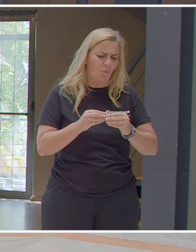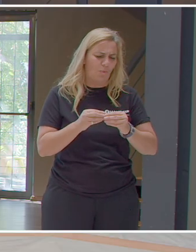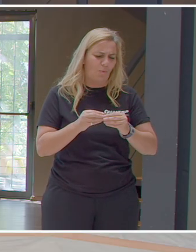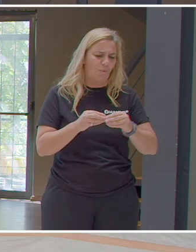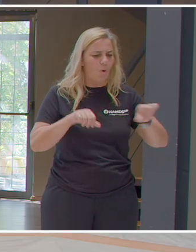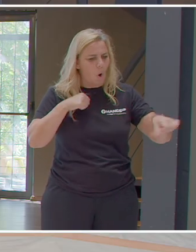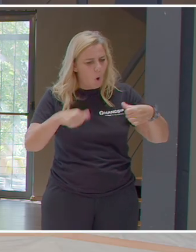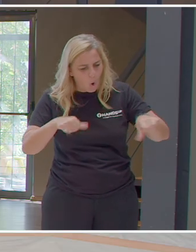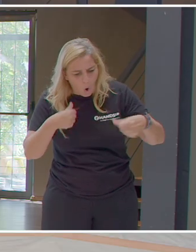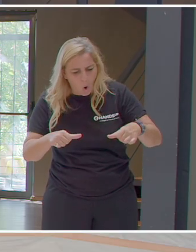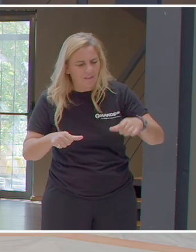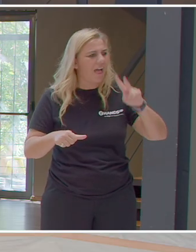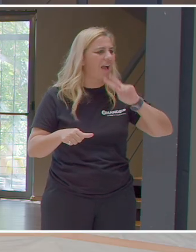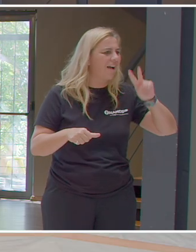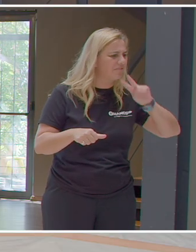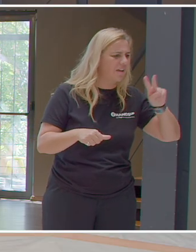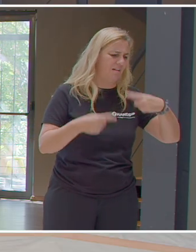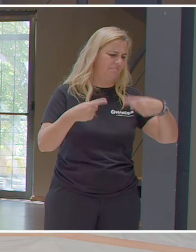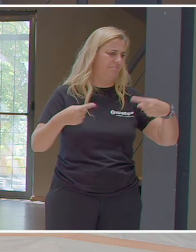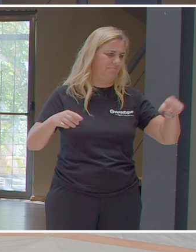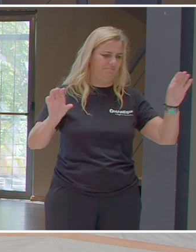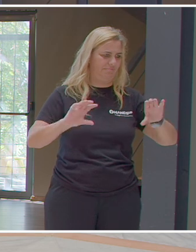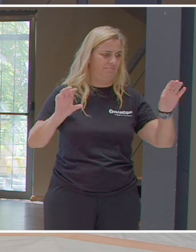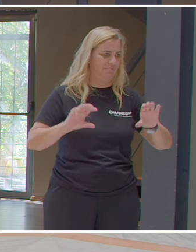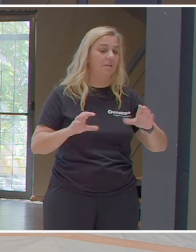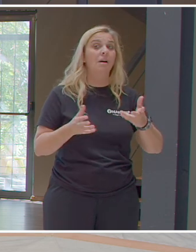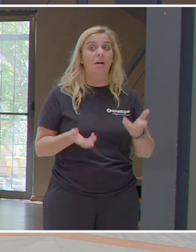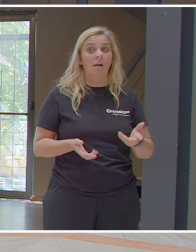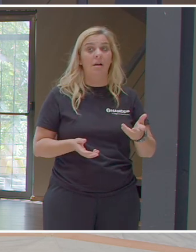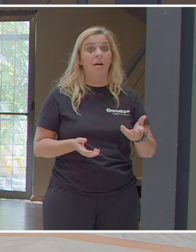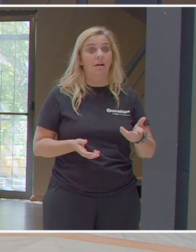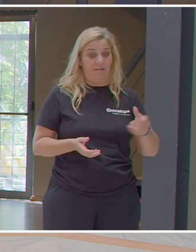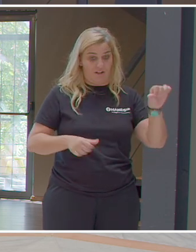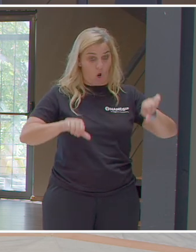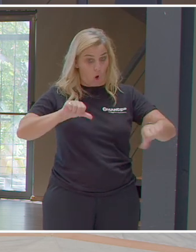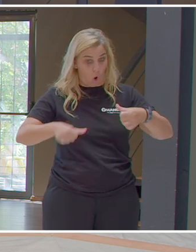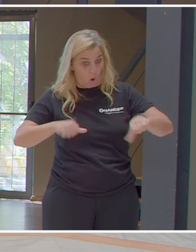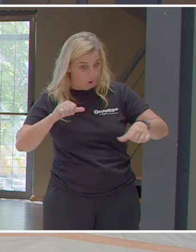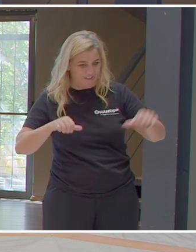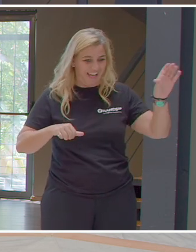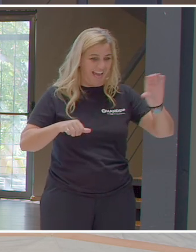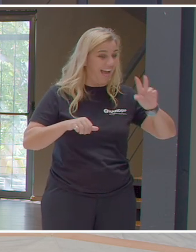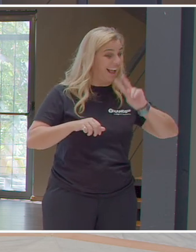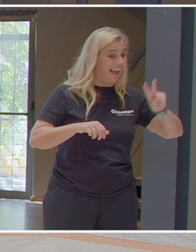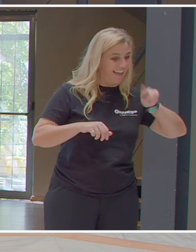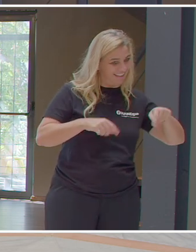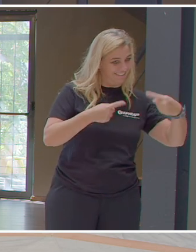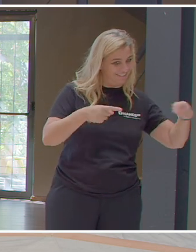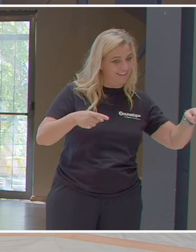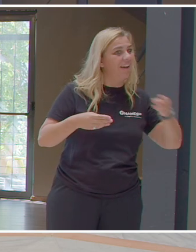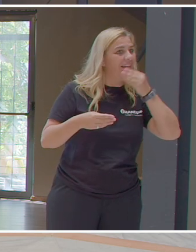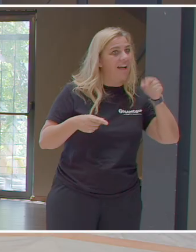under this with servings, because actually nobody's aware that herbs and spices are the food group with the